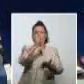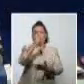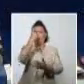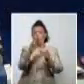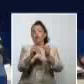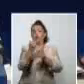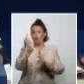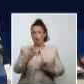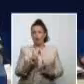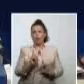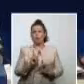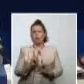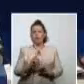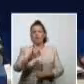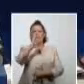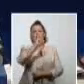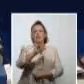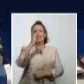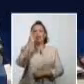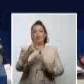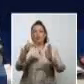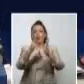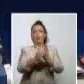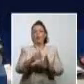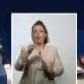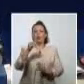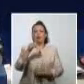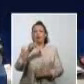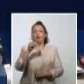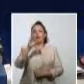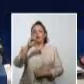62,006 confirmed cases, for a total of